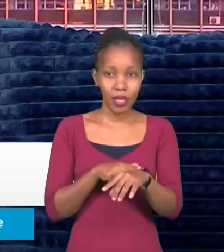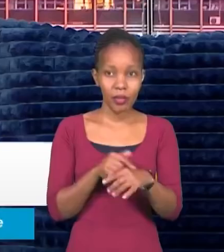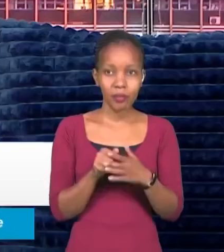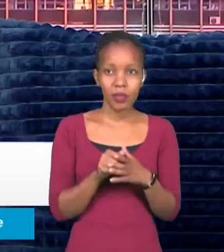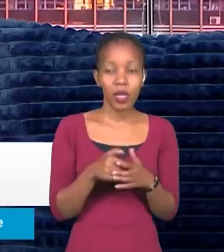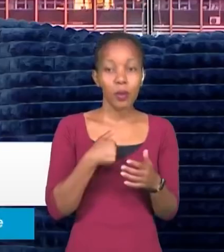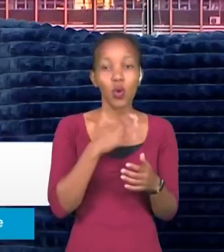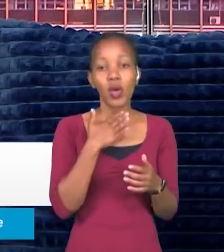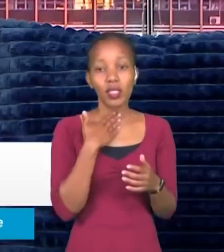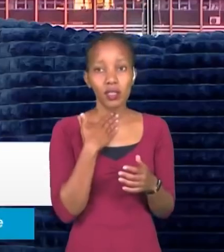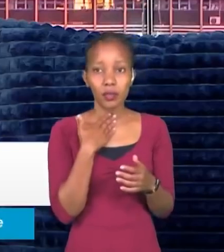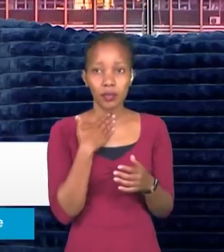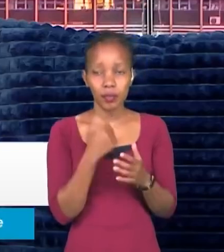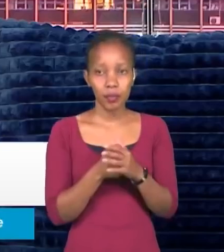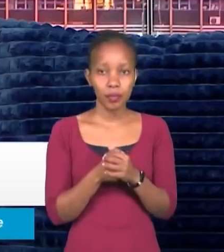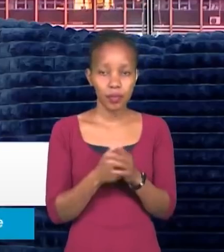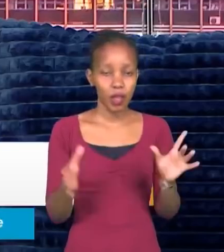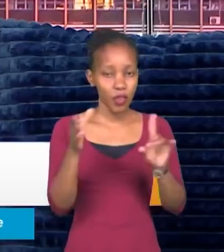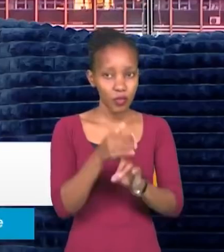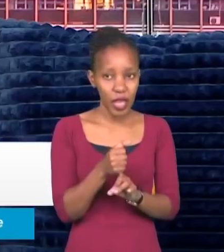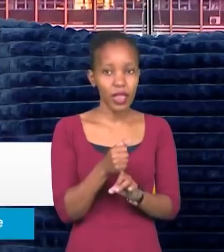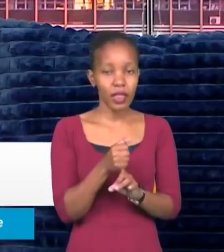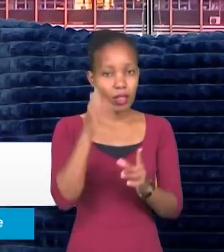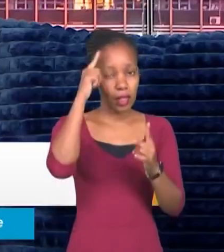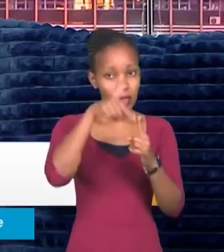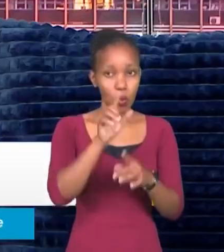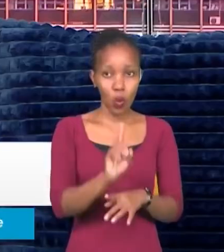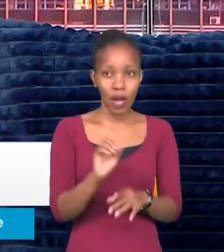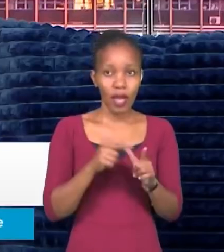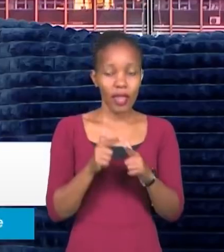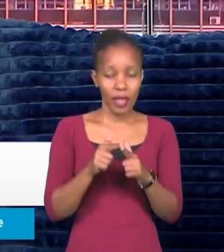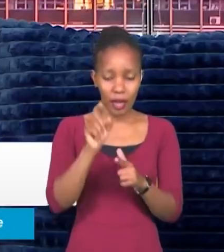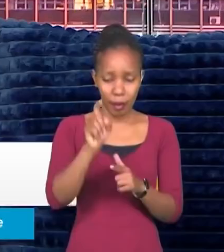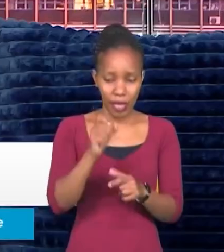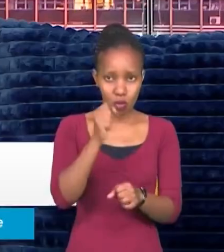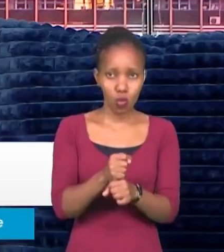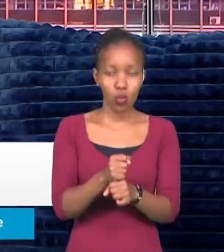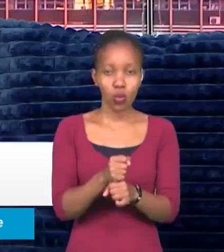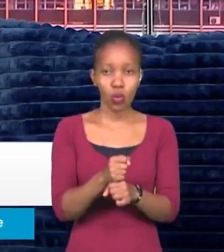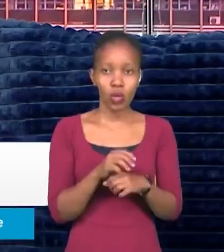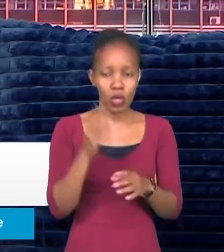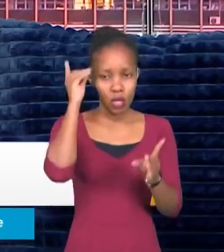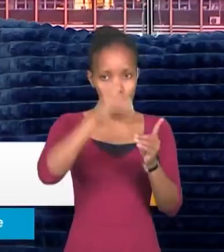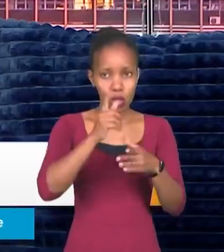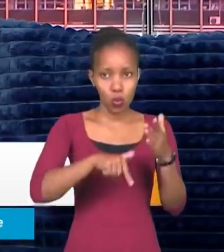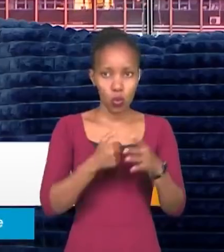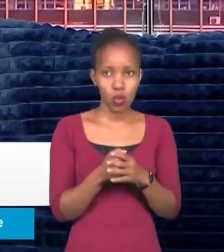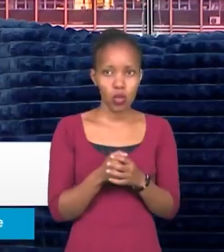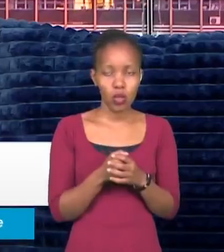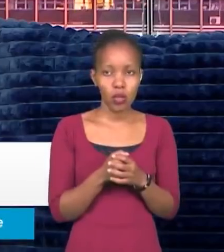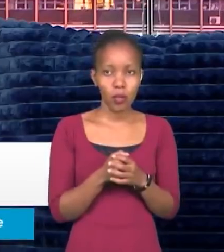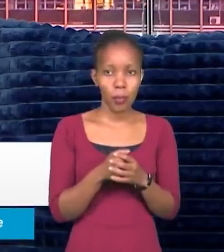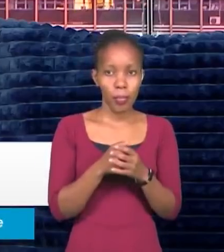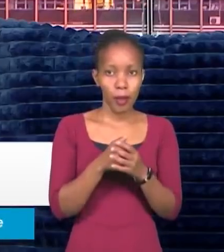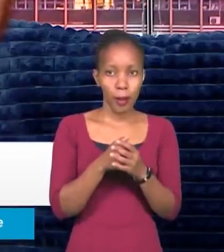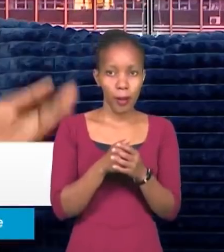I wanted to fulfill a certain goal. Mm-hmm. I had to do this. Yeah. Yeah. And so I decided to just go through